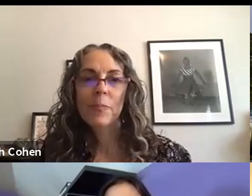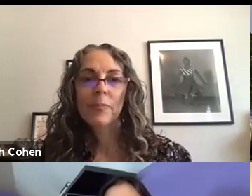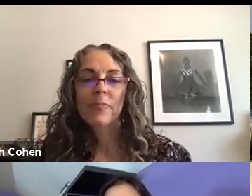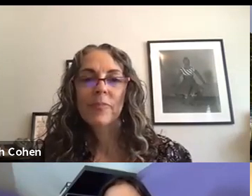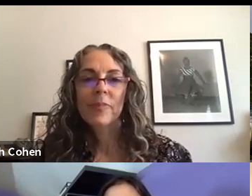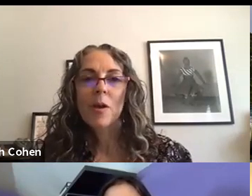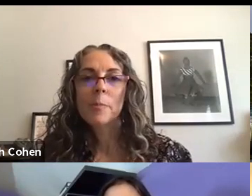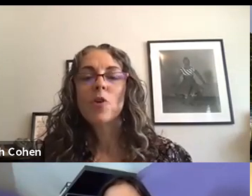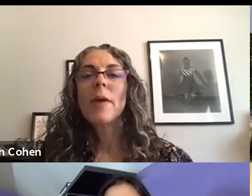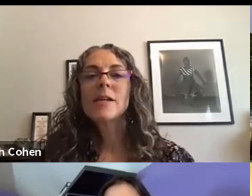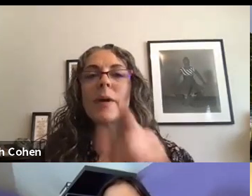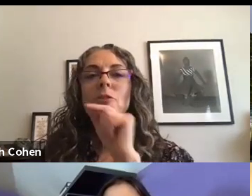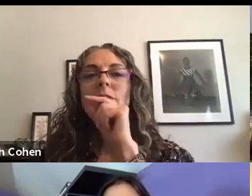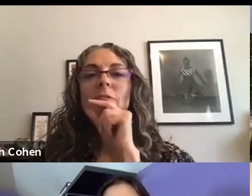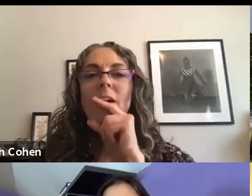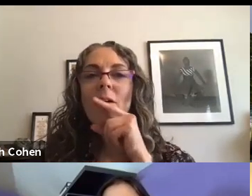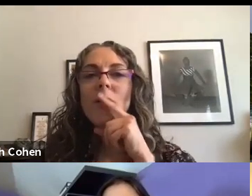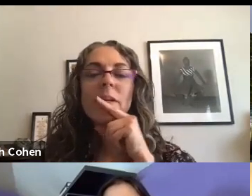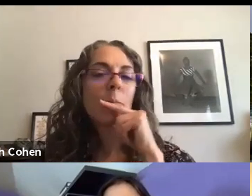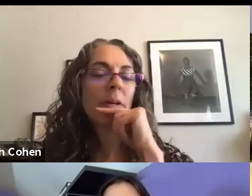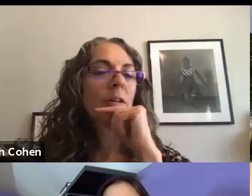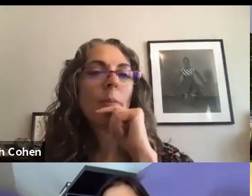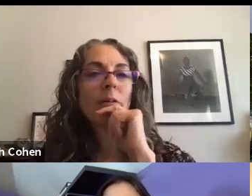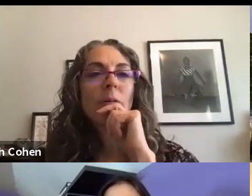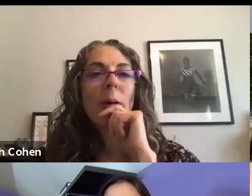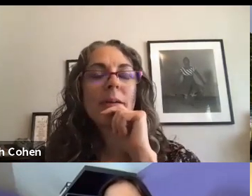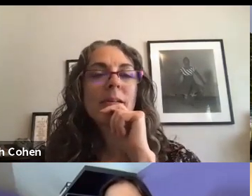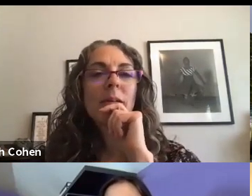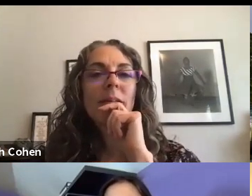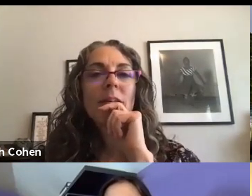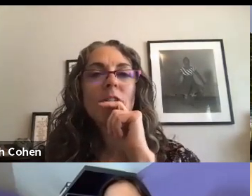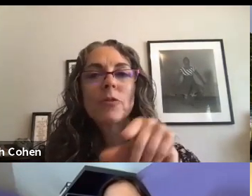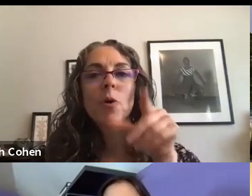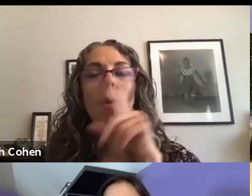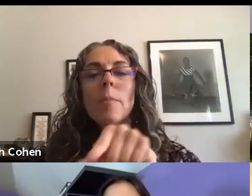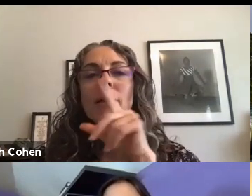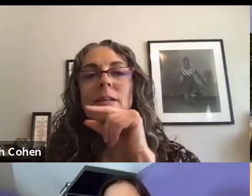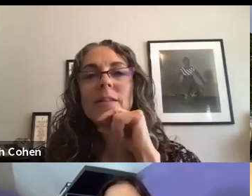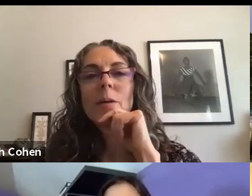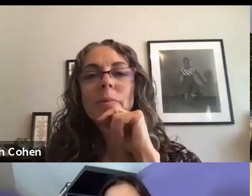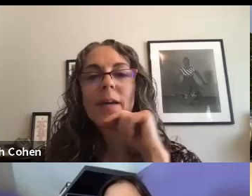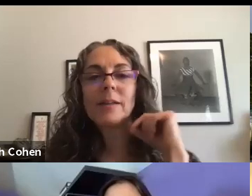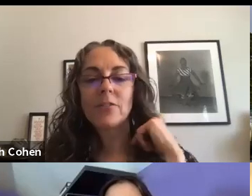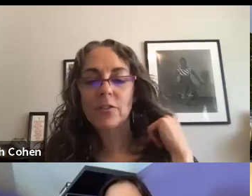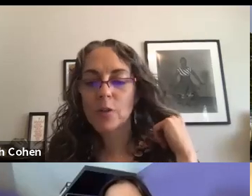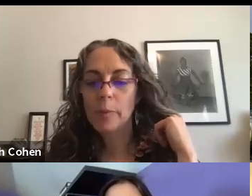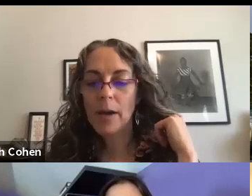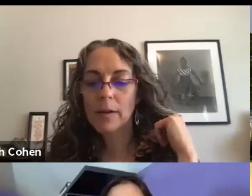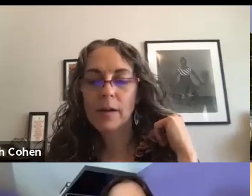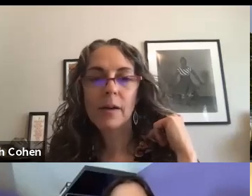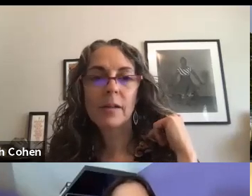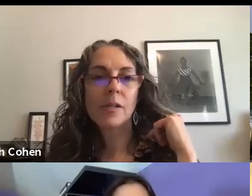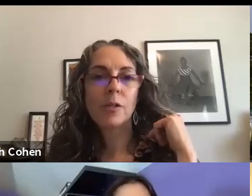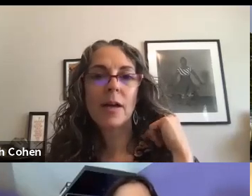alienated. But you're During, making it about yourself now. How do we keep it on Gilberto, not making it? So going back to that template, let's just go